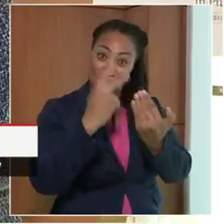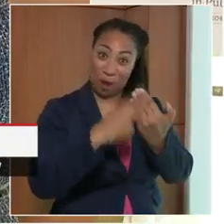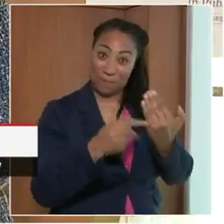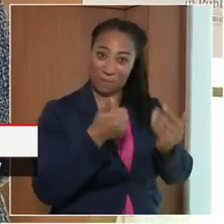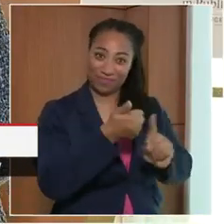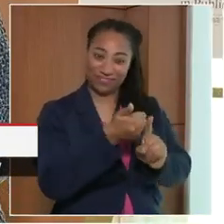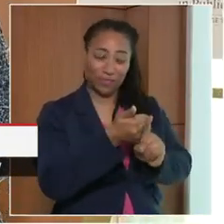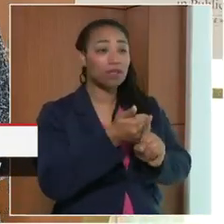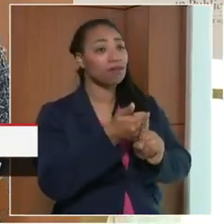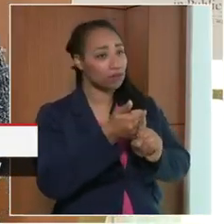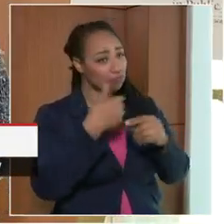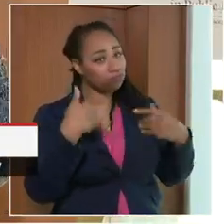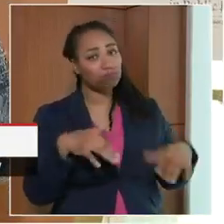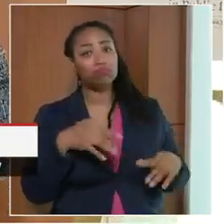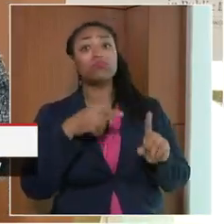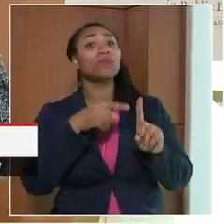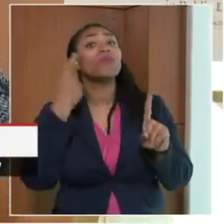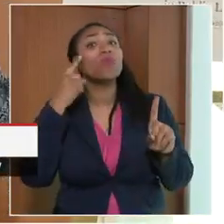to